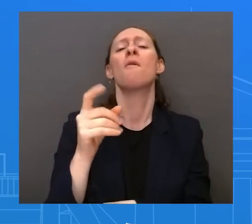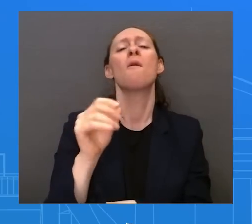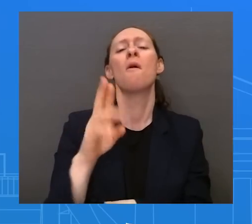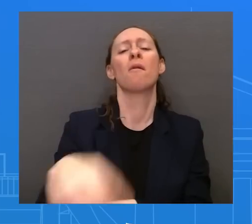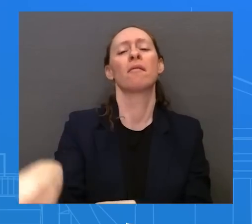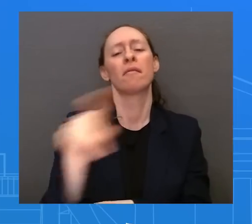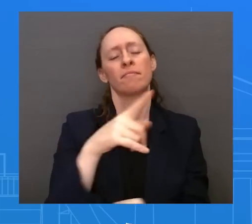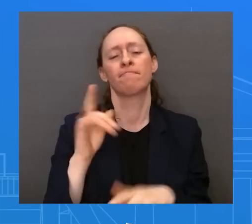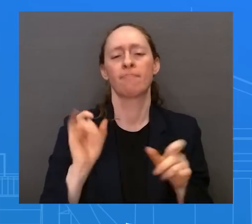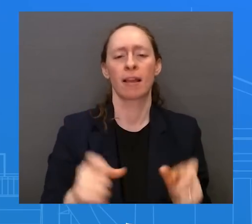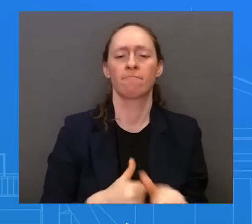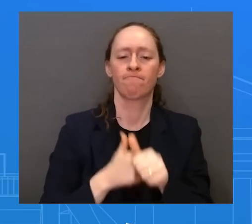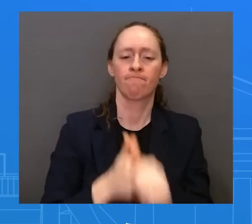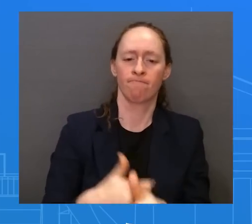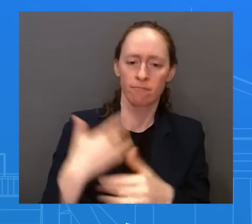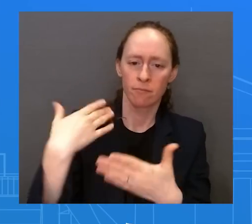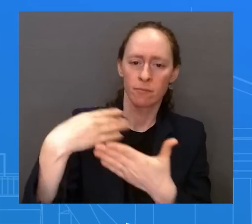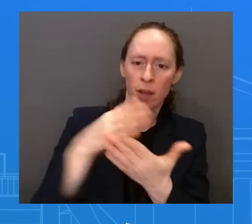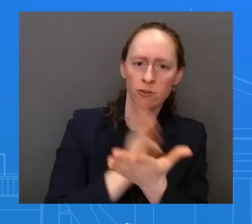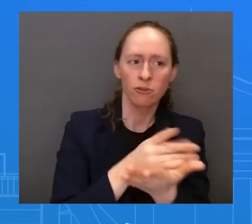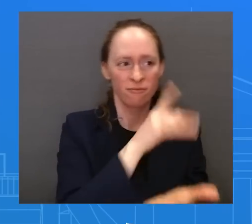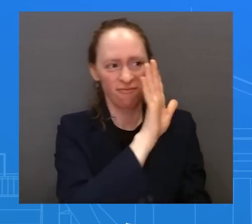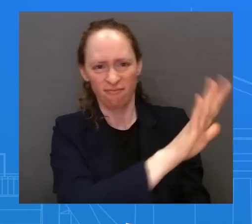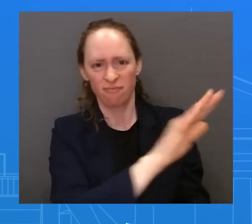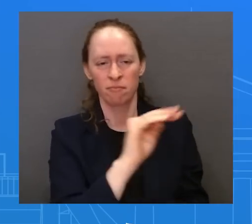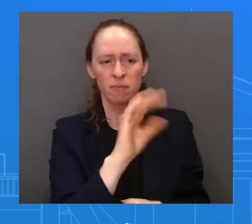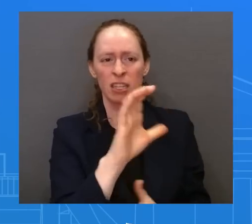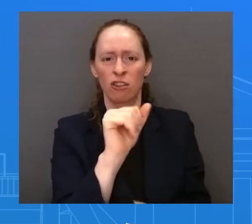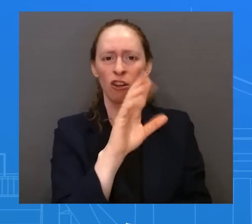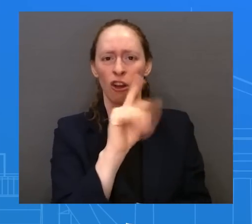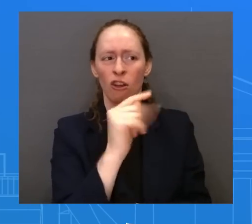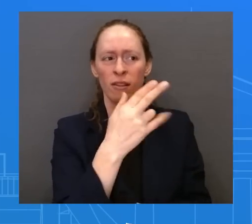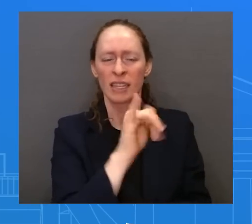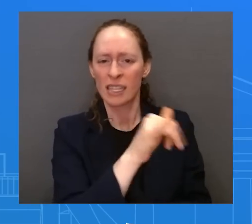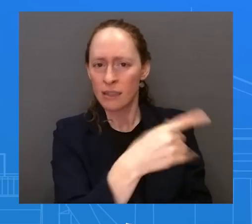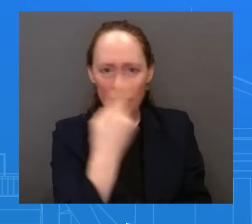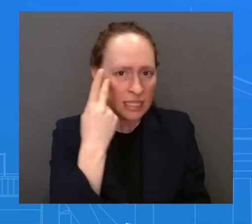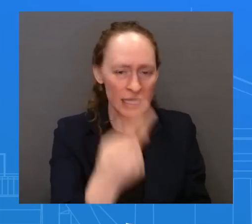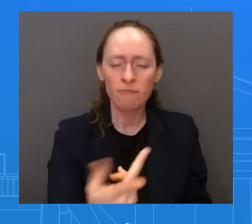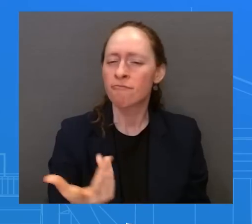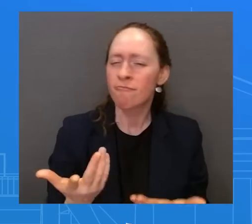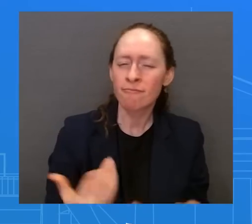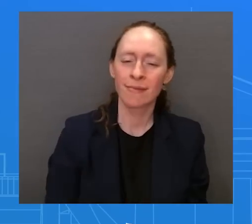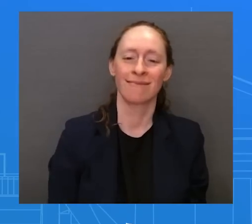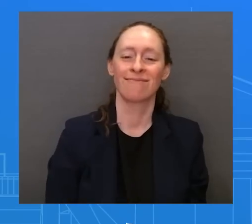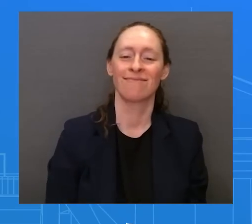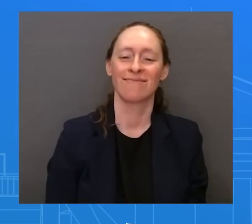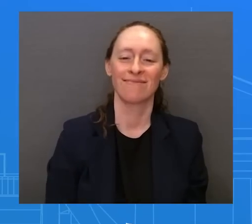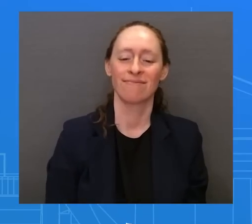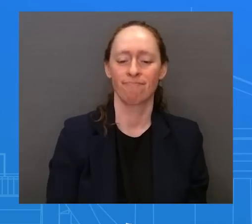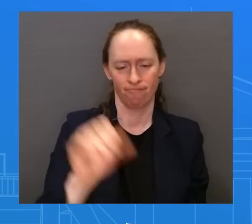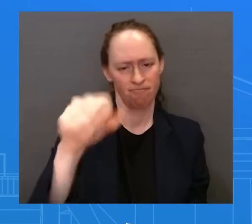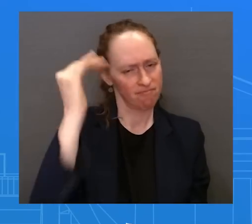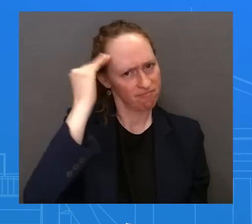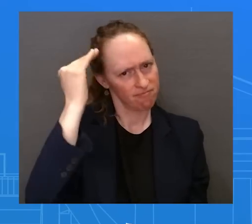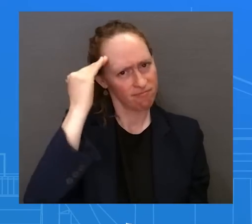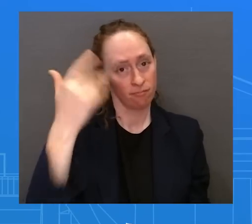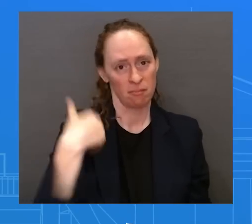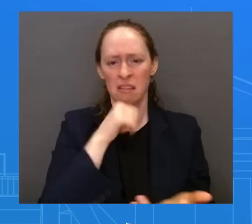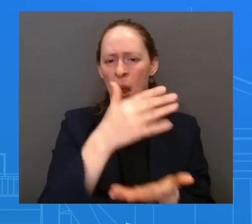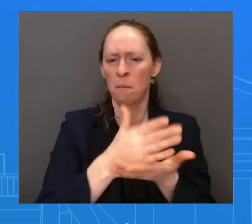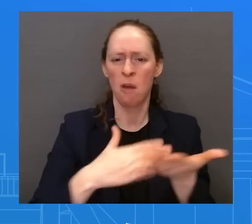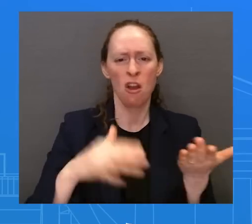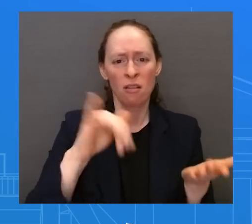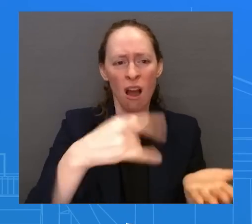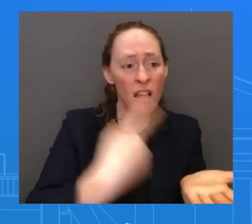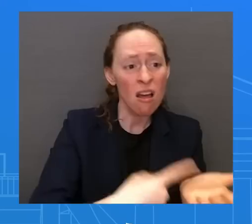I'll touch on on both look we haven't spoken to the problem solvers about that we've made our position very clear you heard me go back and forth with Kristen here the